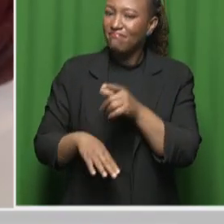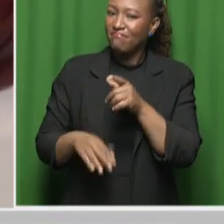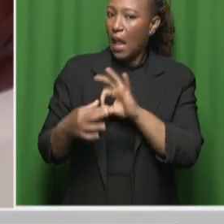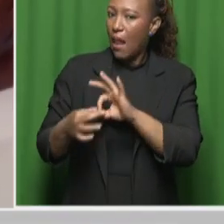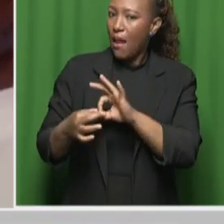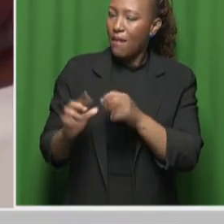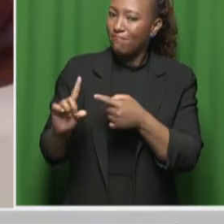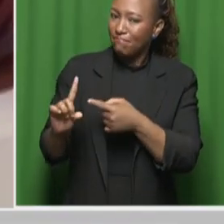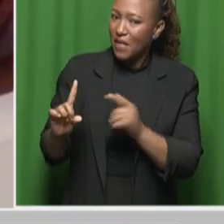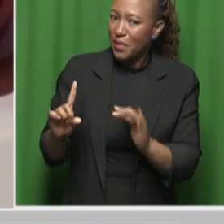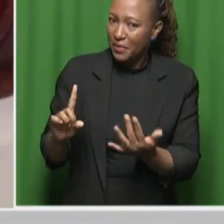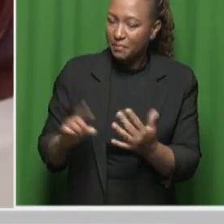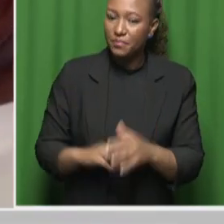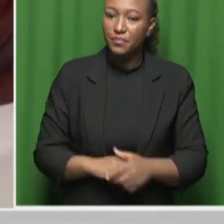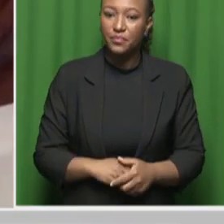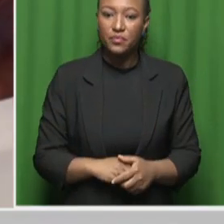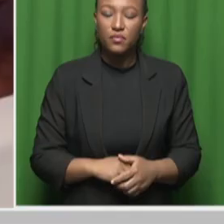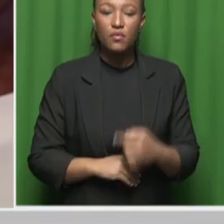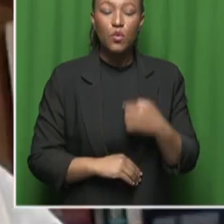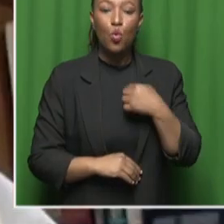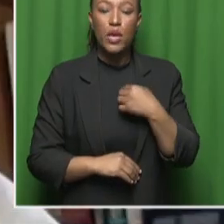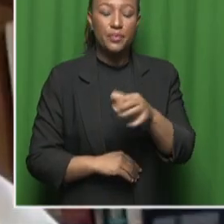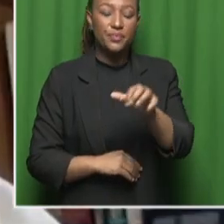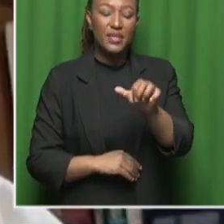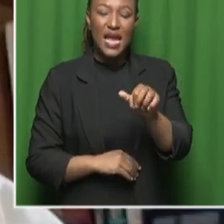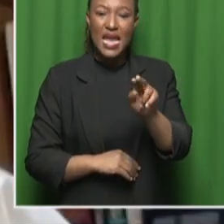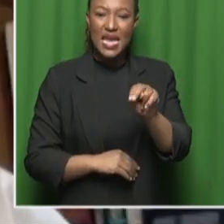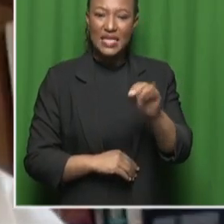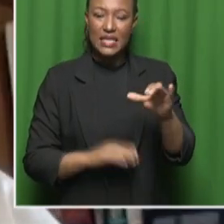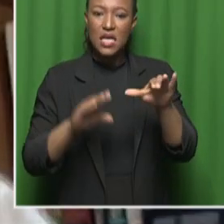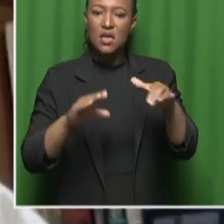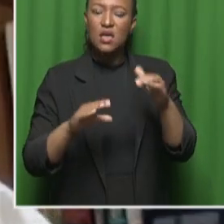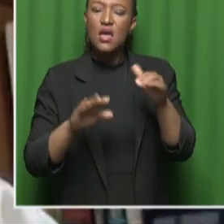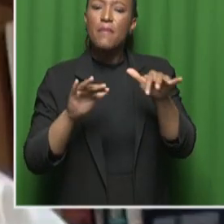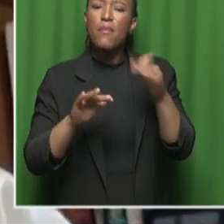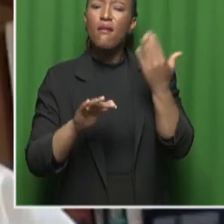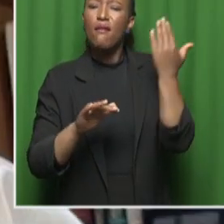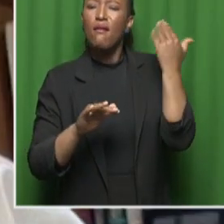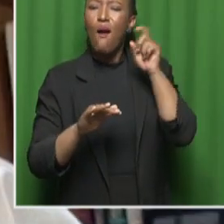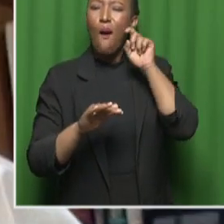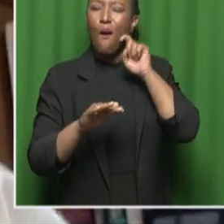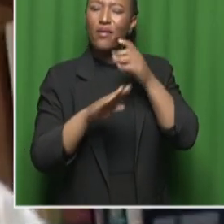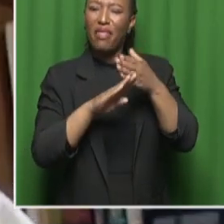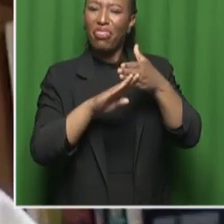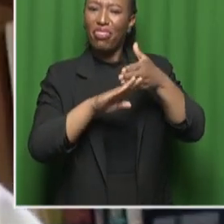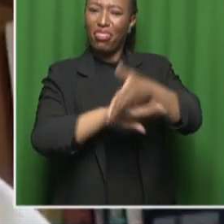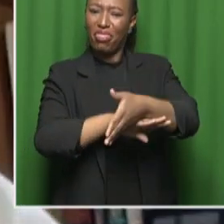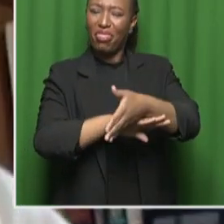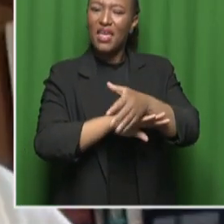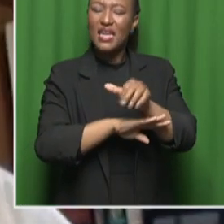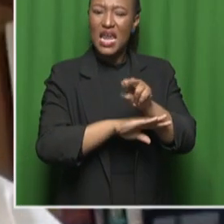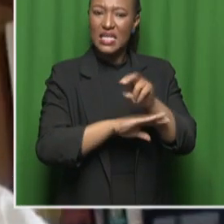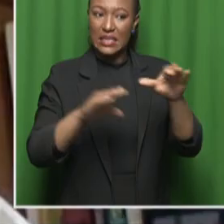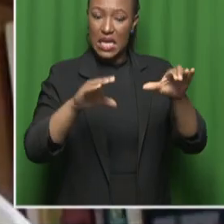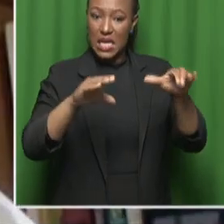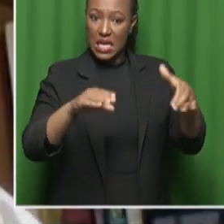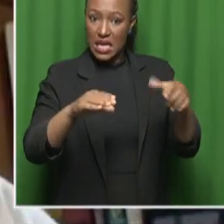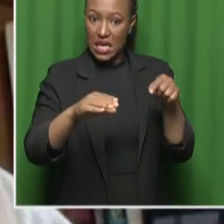Well, as Veterans League, we are really shocked and saddened by the untimely death of Comrade Tito Mboweni. And as you know, that he